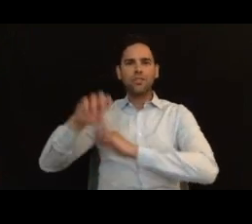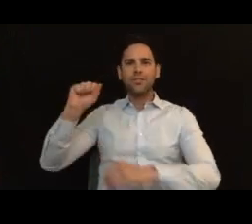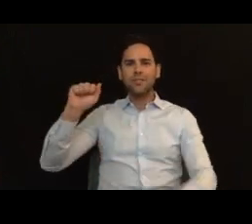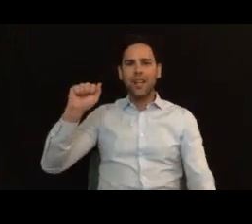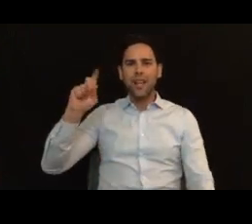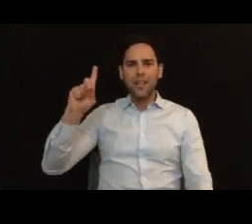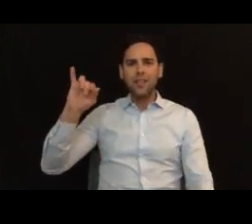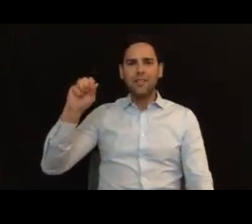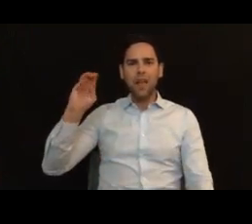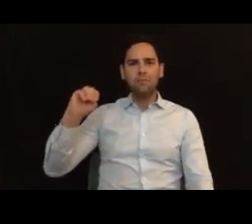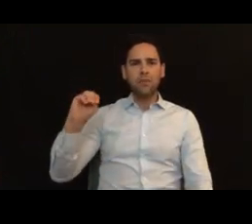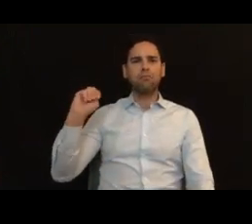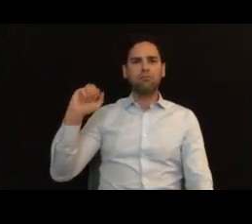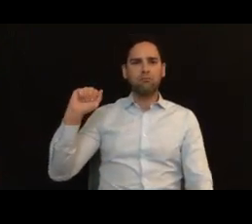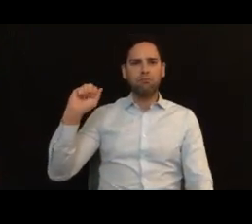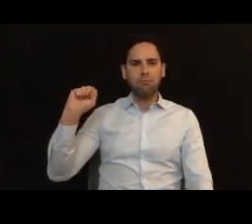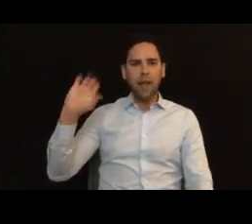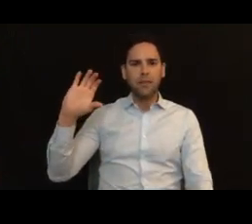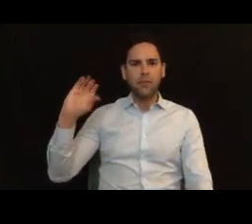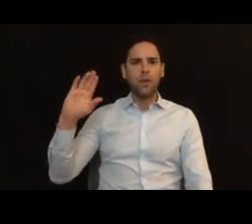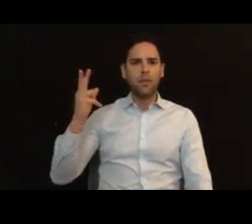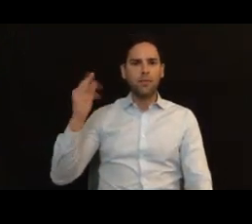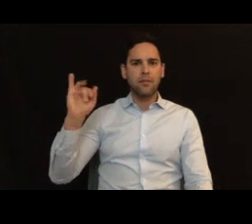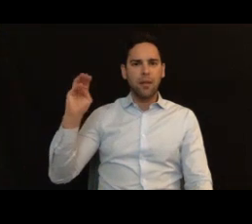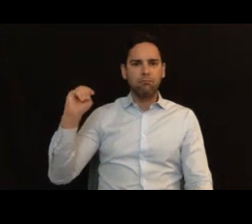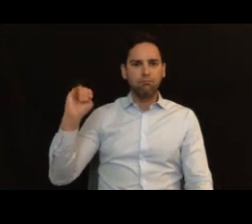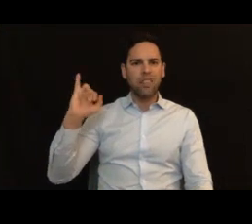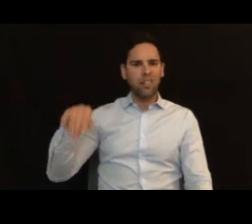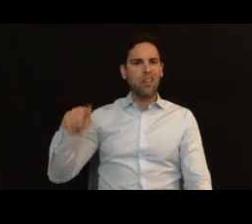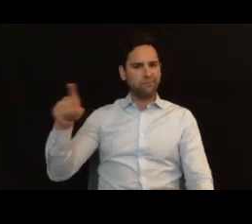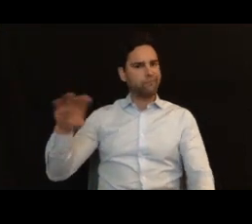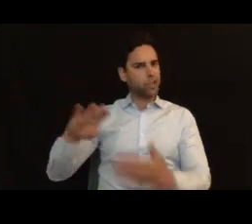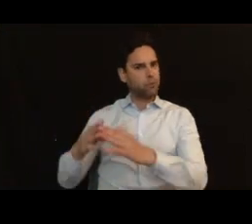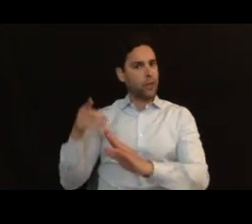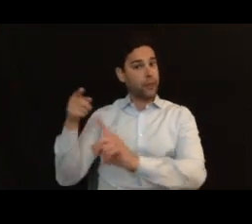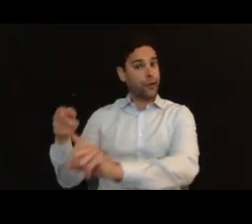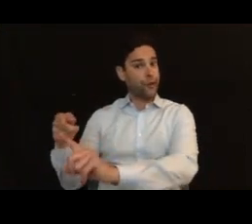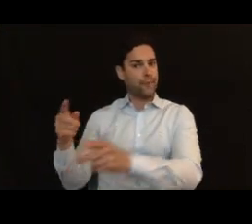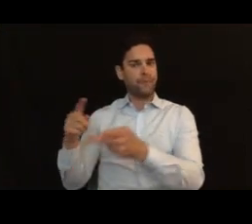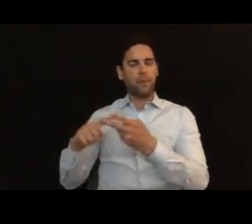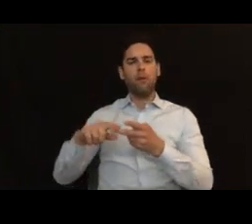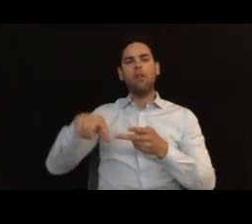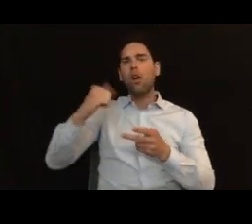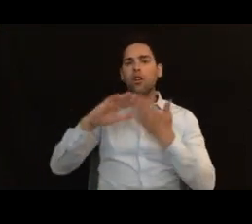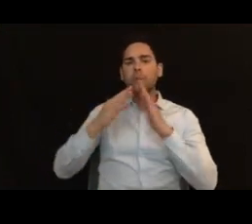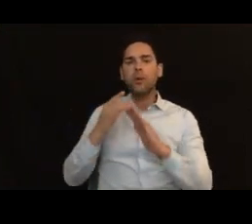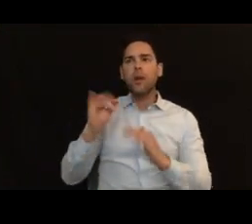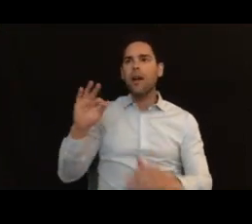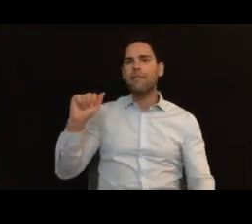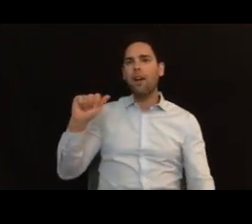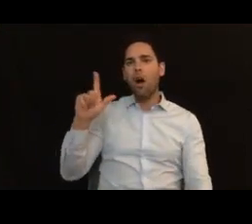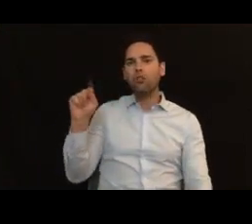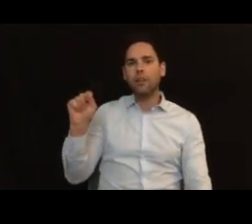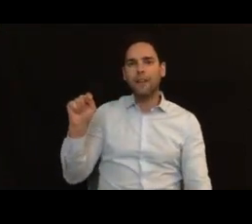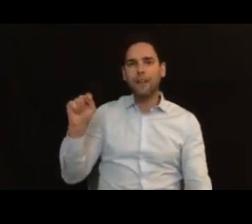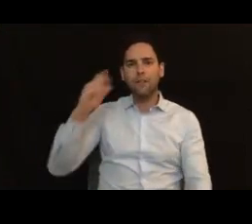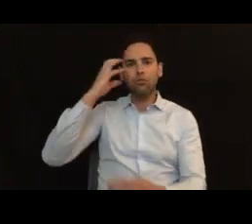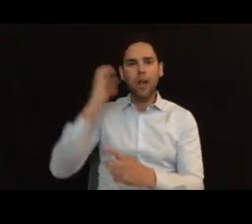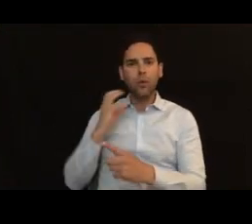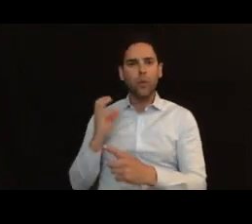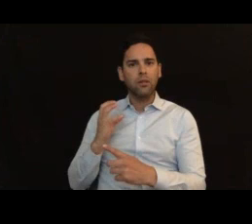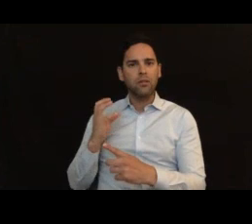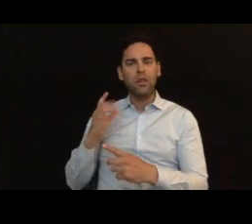There's also a community of alternative drag queens in Soma that kind of emerged in response to the 1990s .com